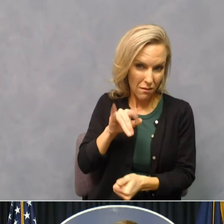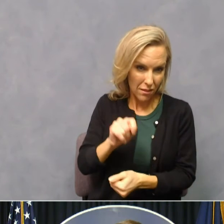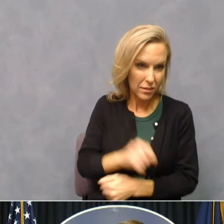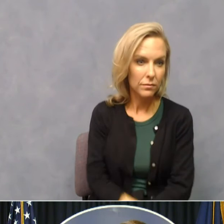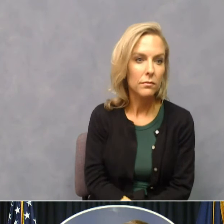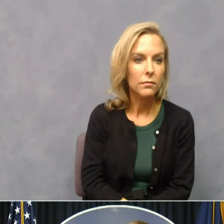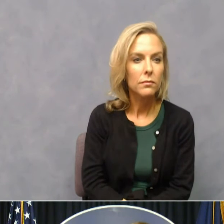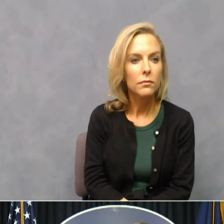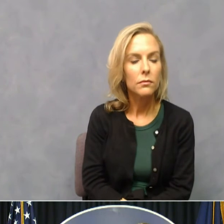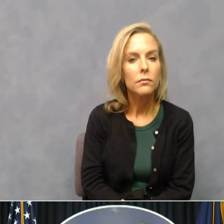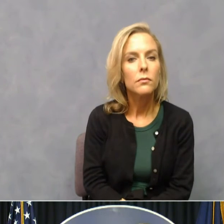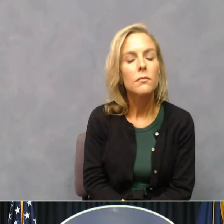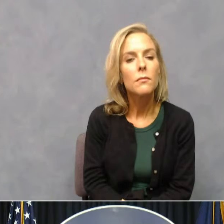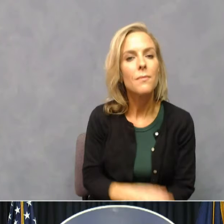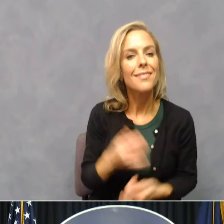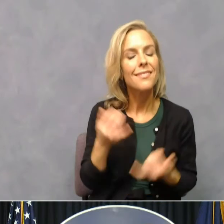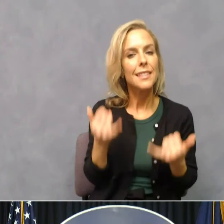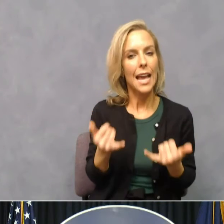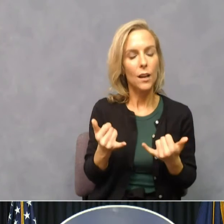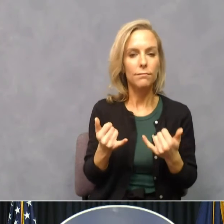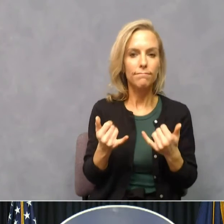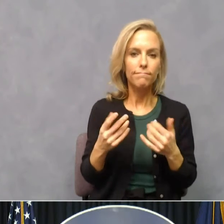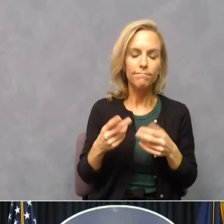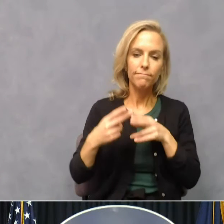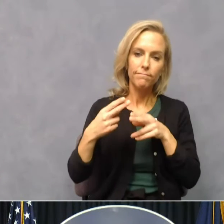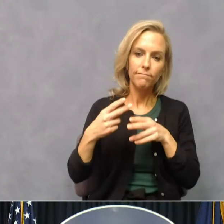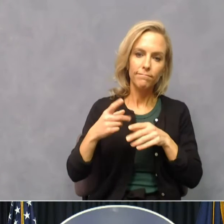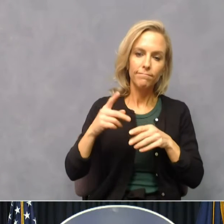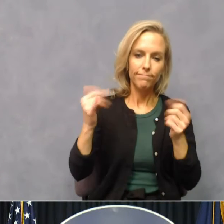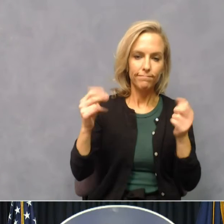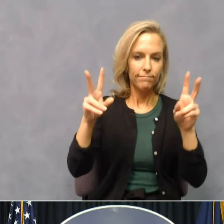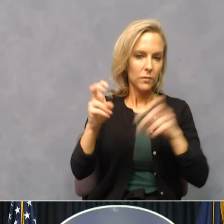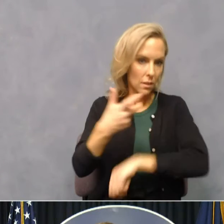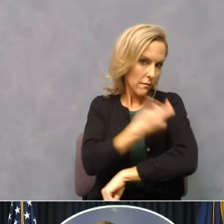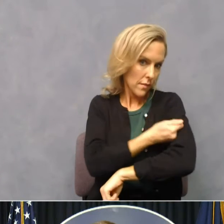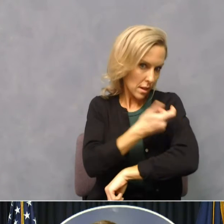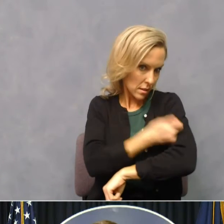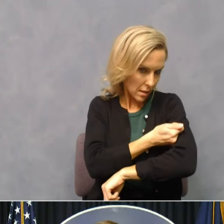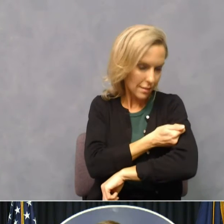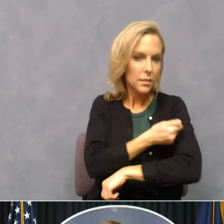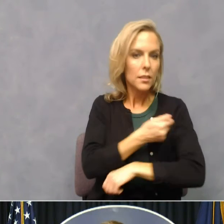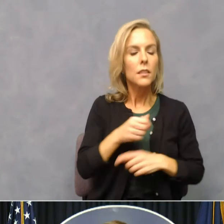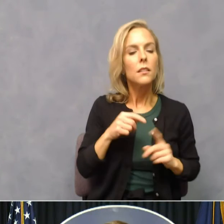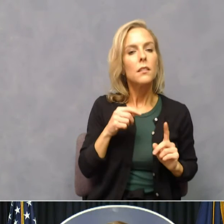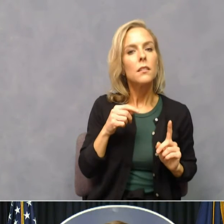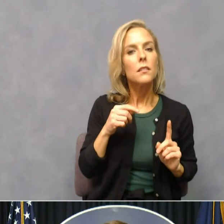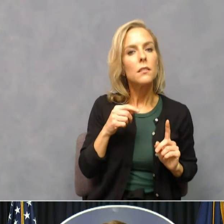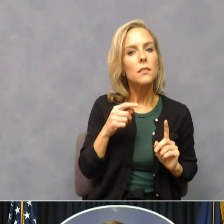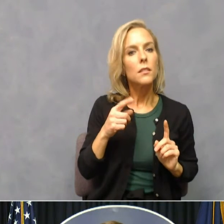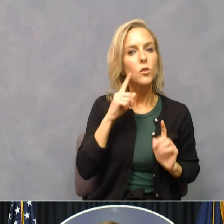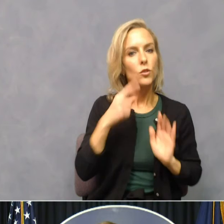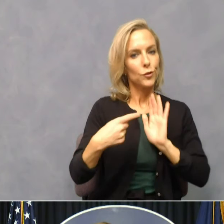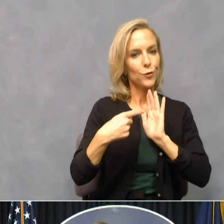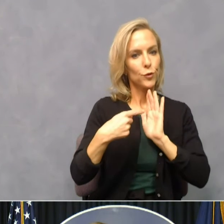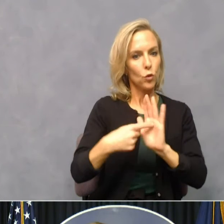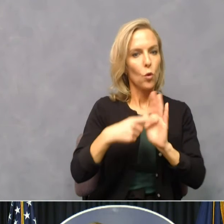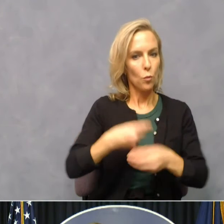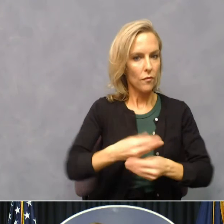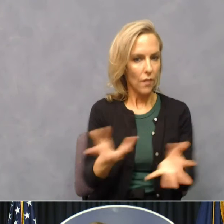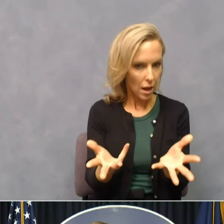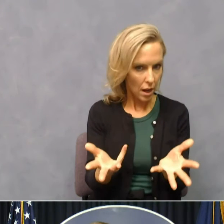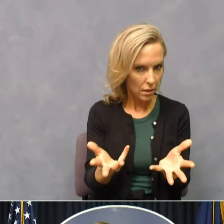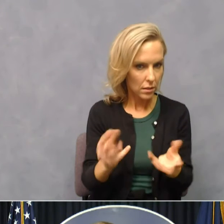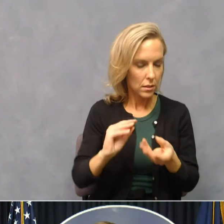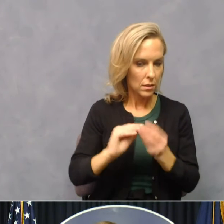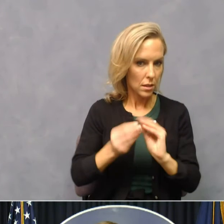Let's go to vaccines. Our update is always going to start with the allocations that have been provided. We're going to get another allocation